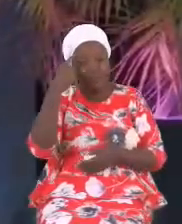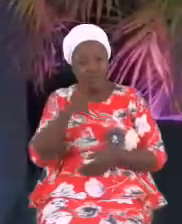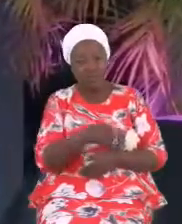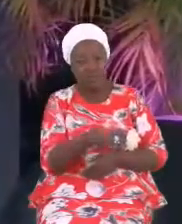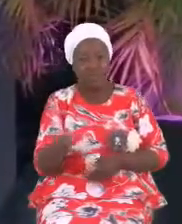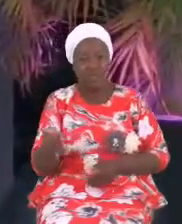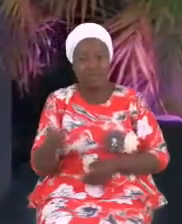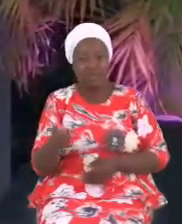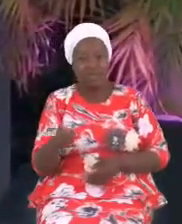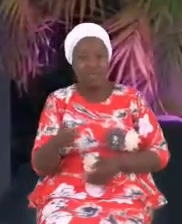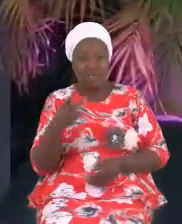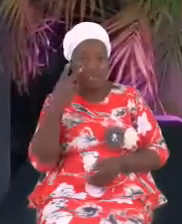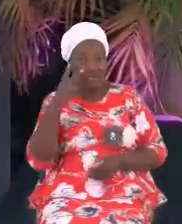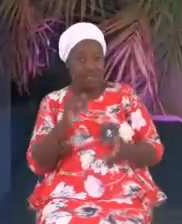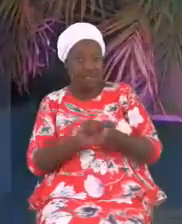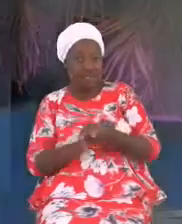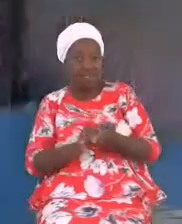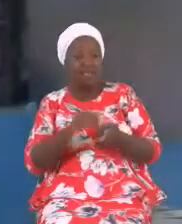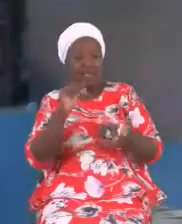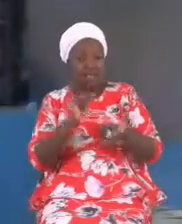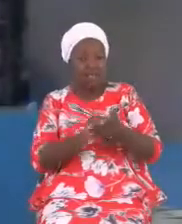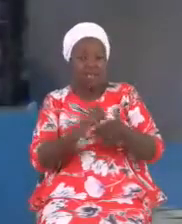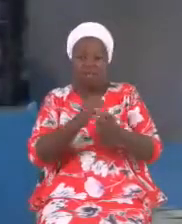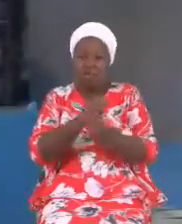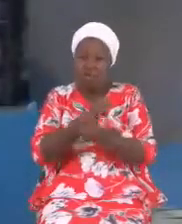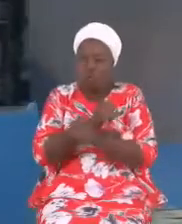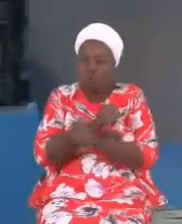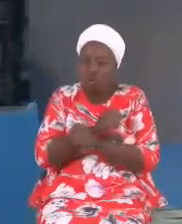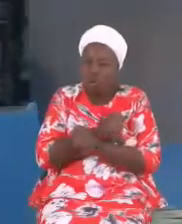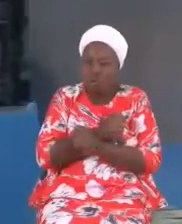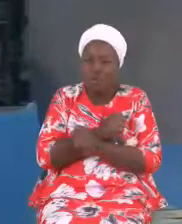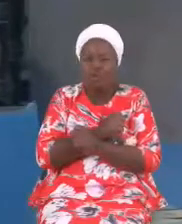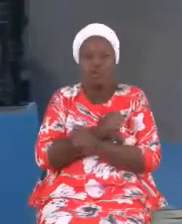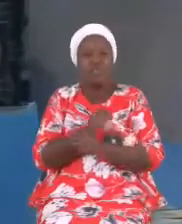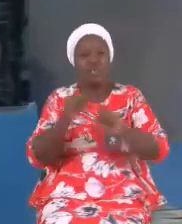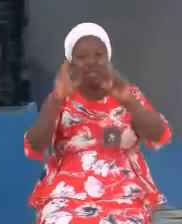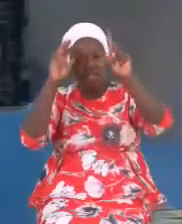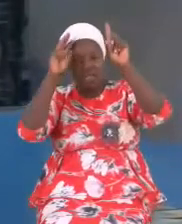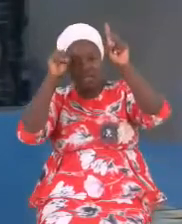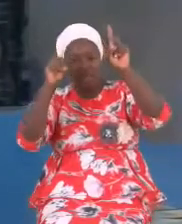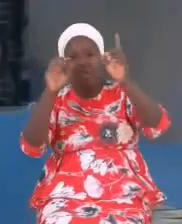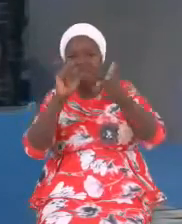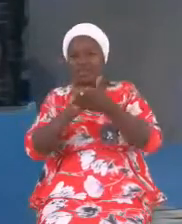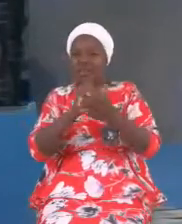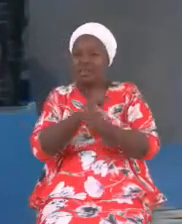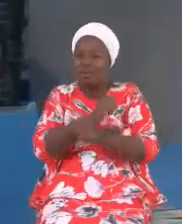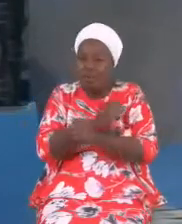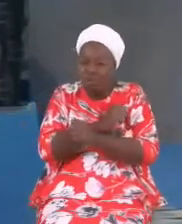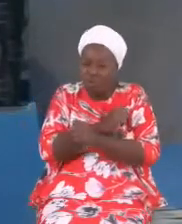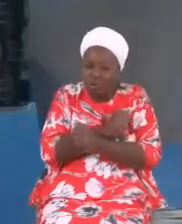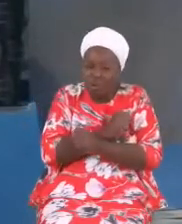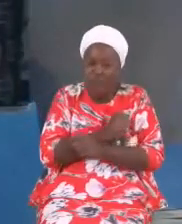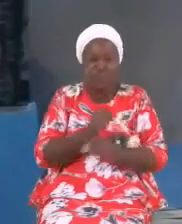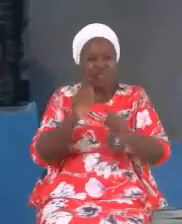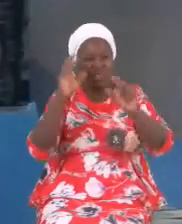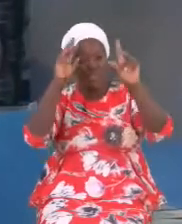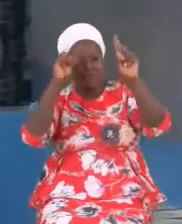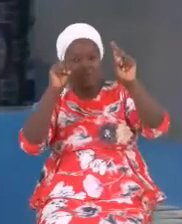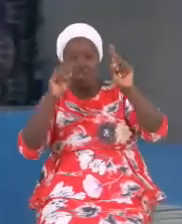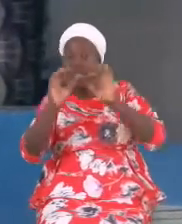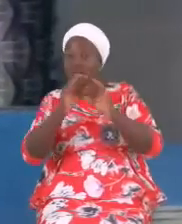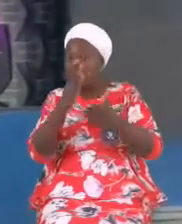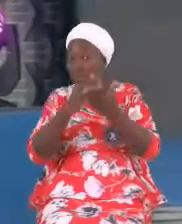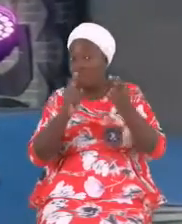Look at that. That love him. That love him. If somebody